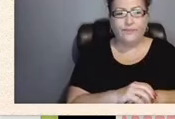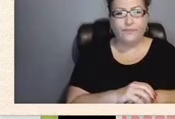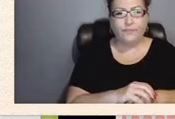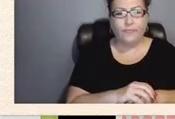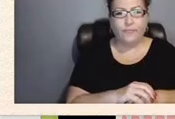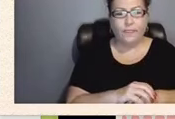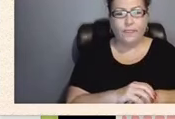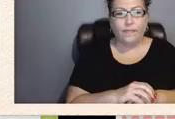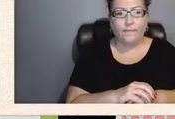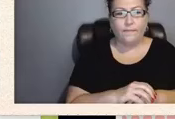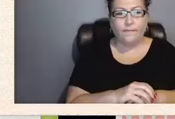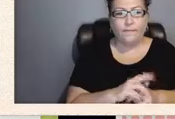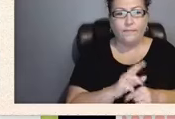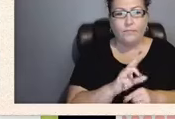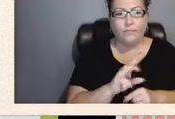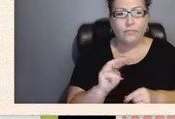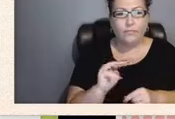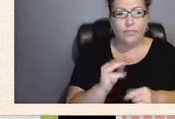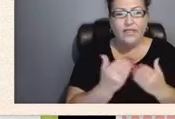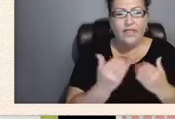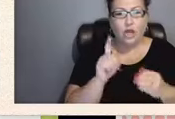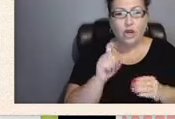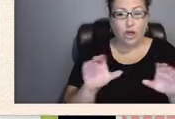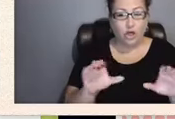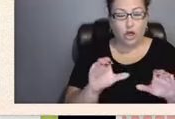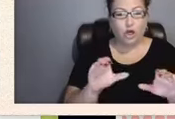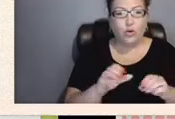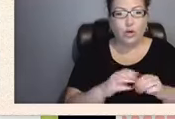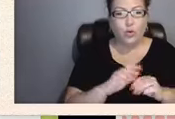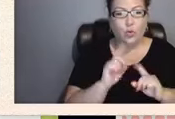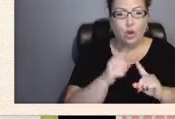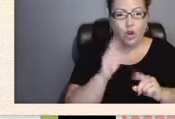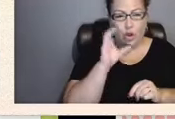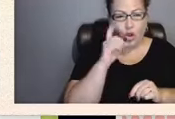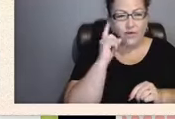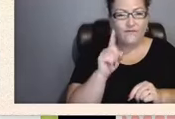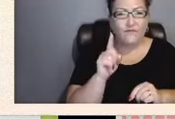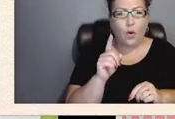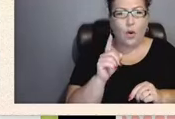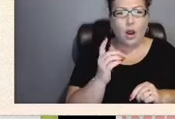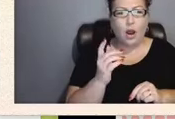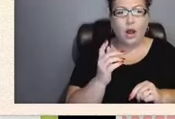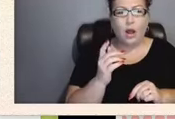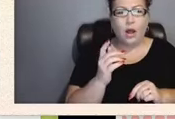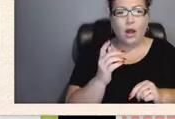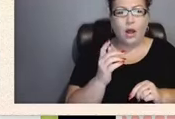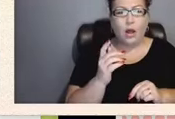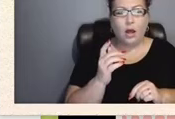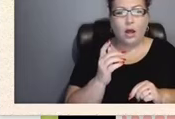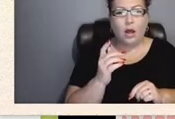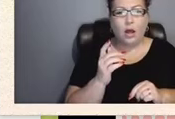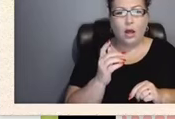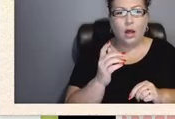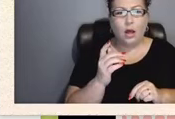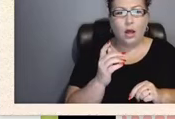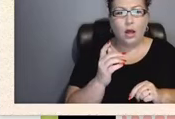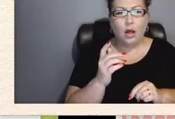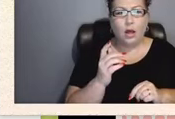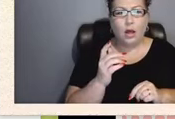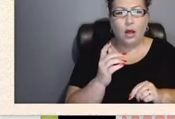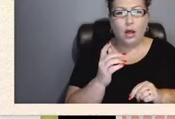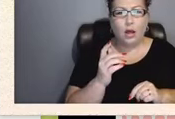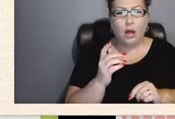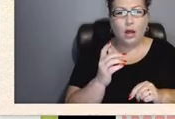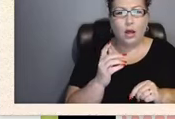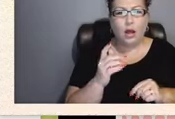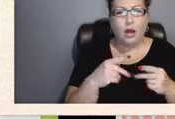The thing you need to do is when you're looking for a partnership, you want to look for